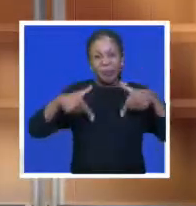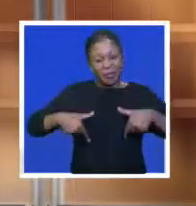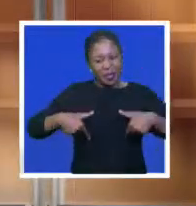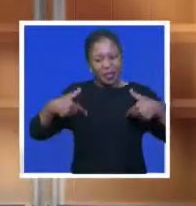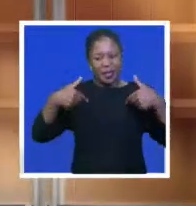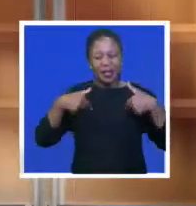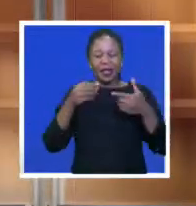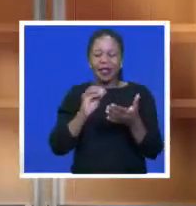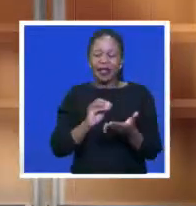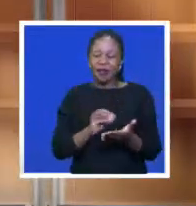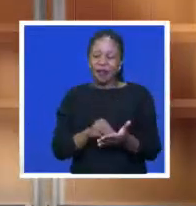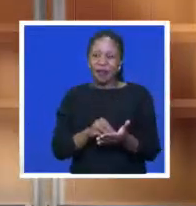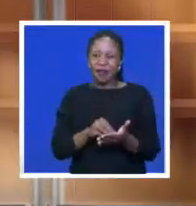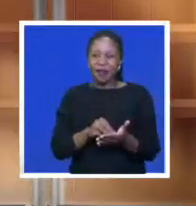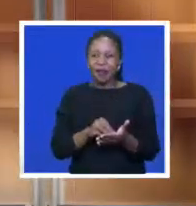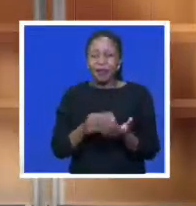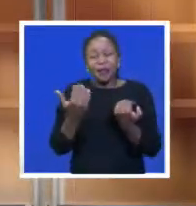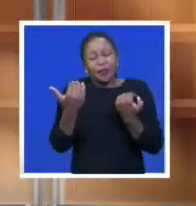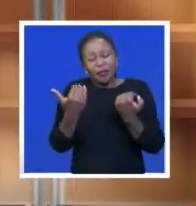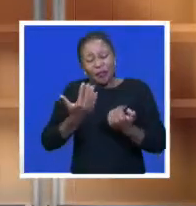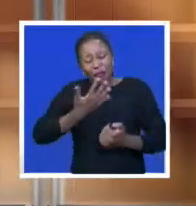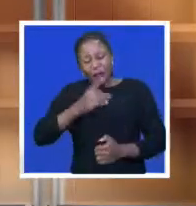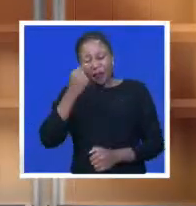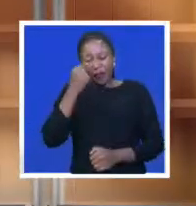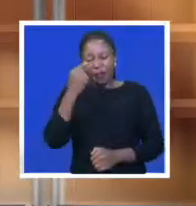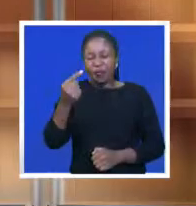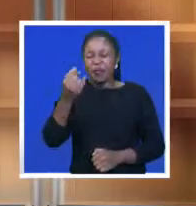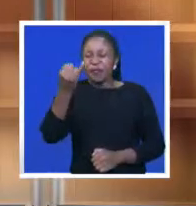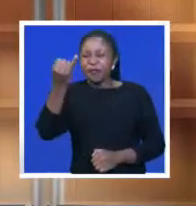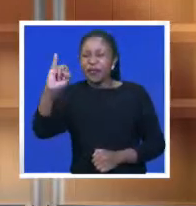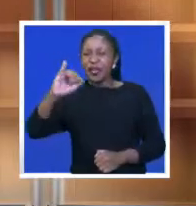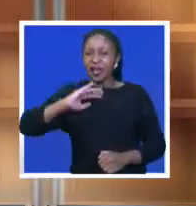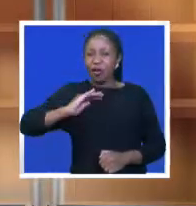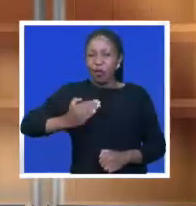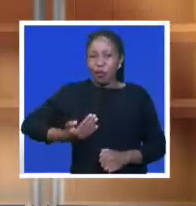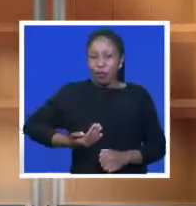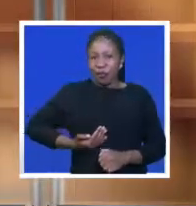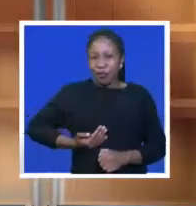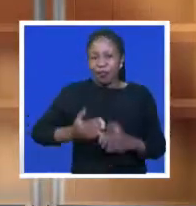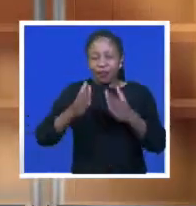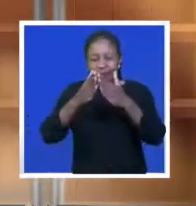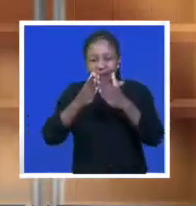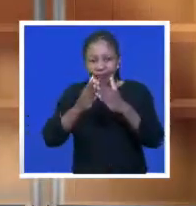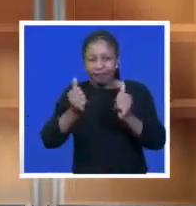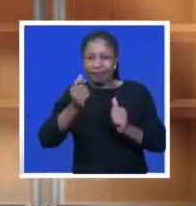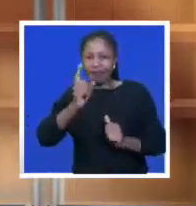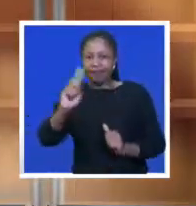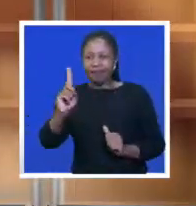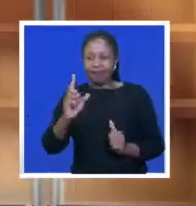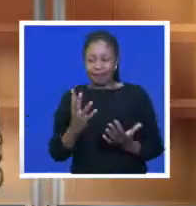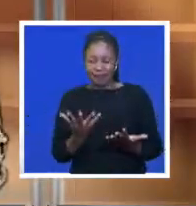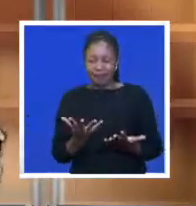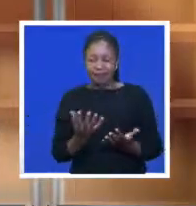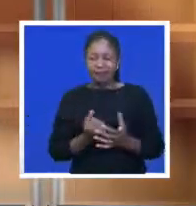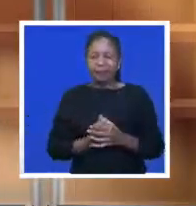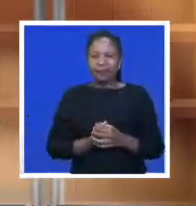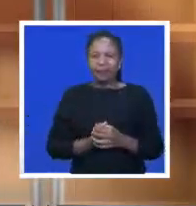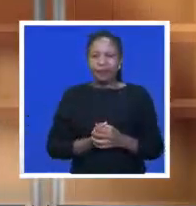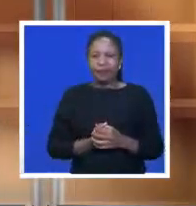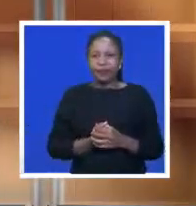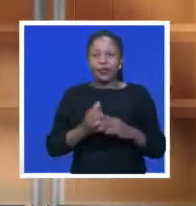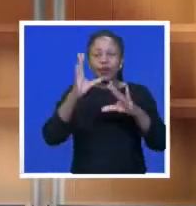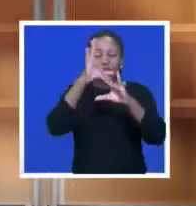the same thing when he was creating the first woman? Let us look at the Bible and see what it tells us.